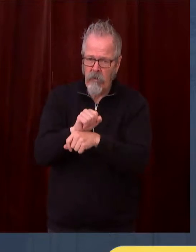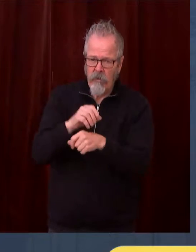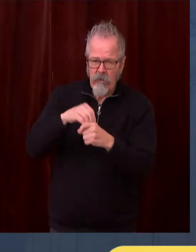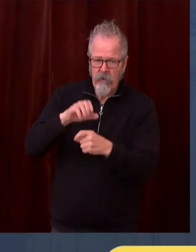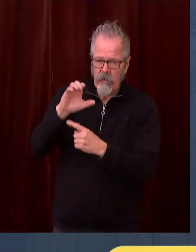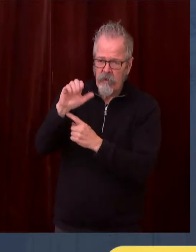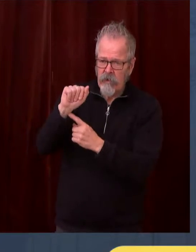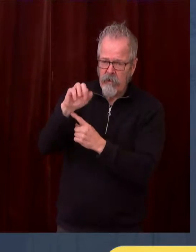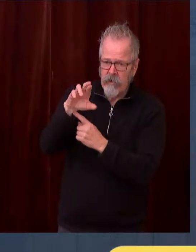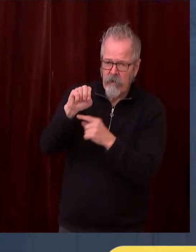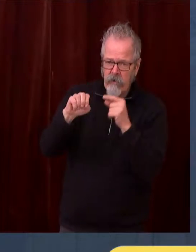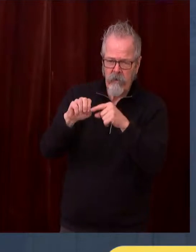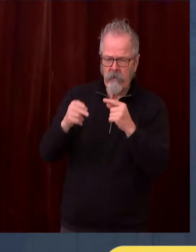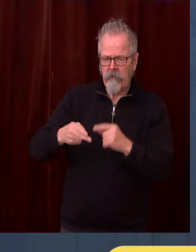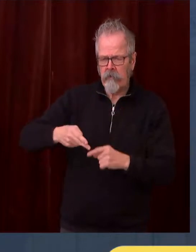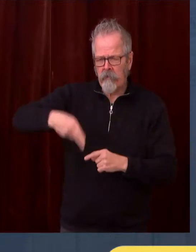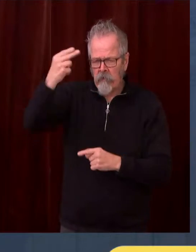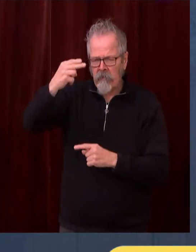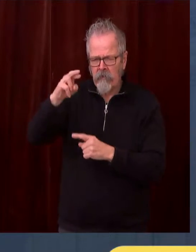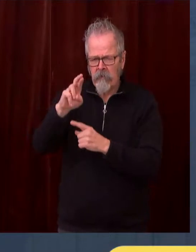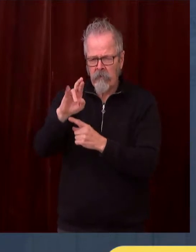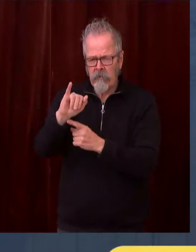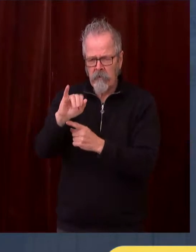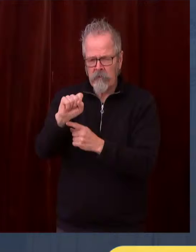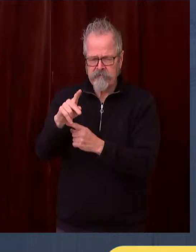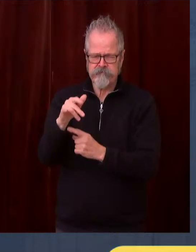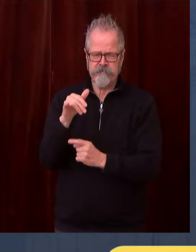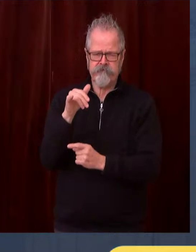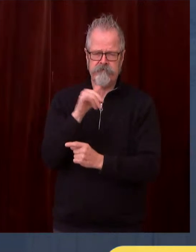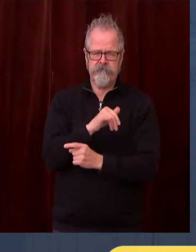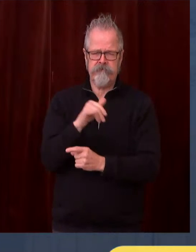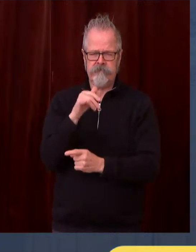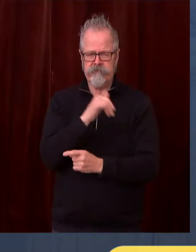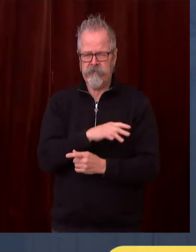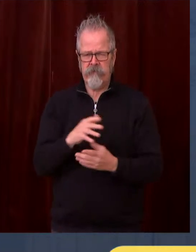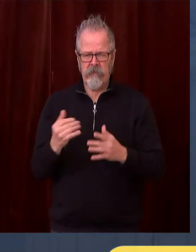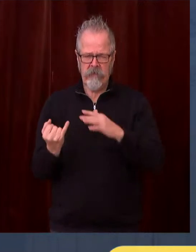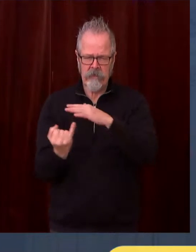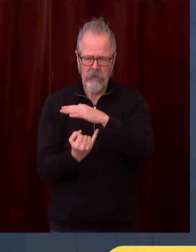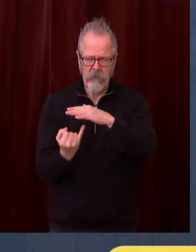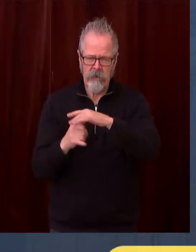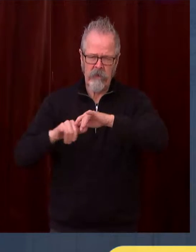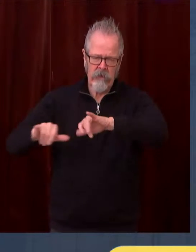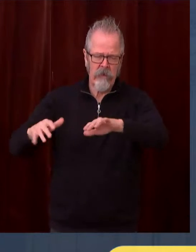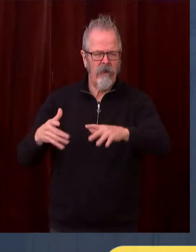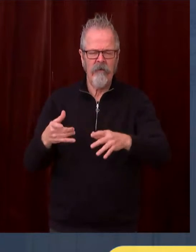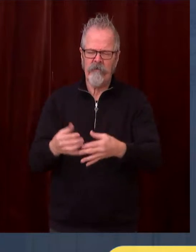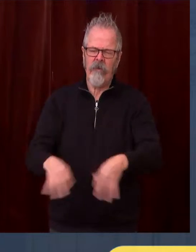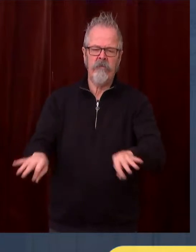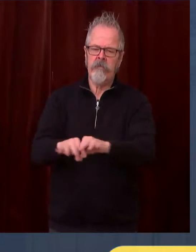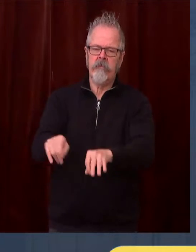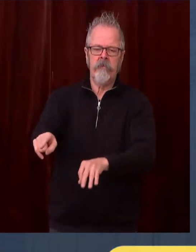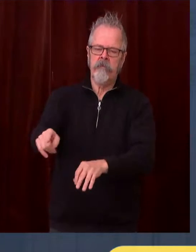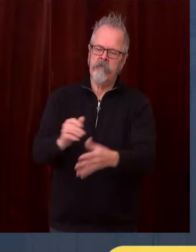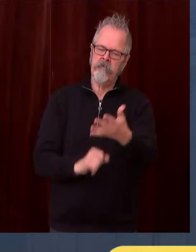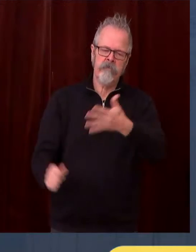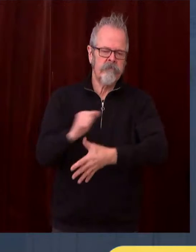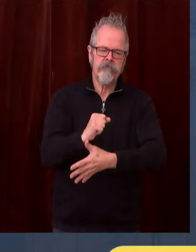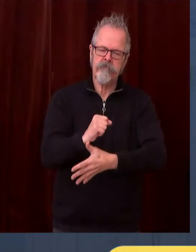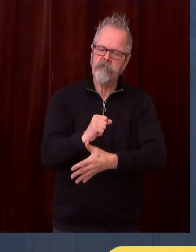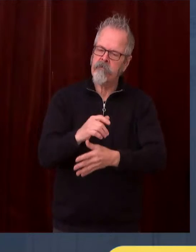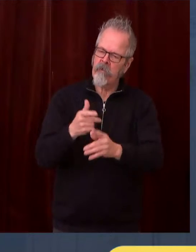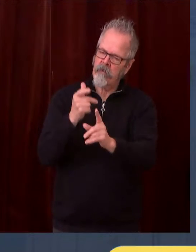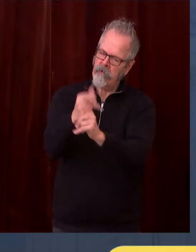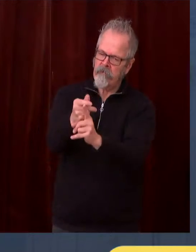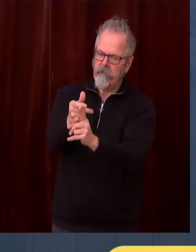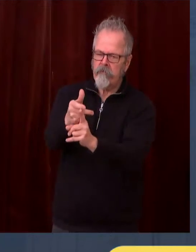Now, it is important to note that as it is across the United States, it will take months before vaccinations are available to